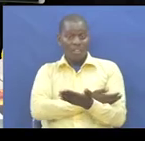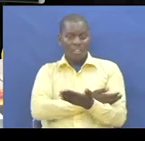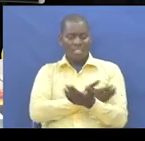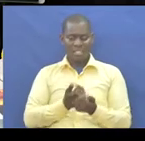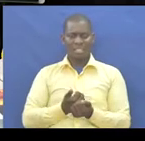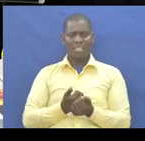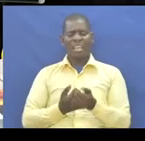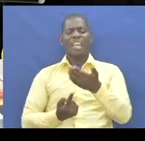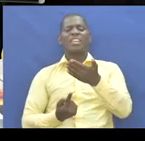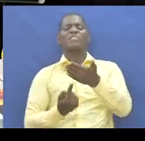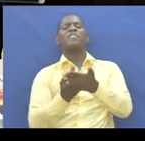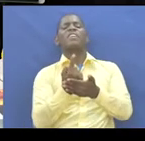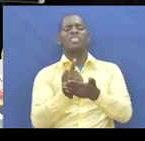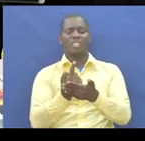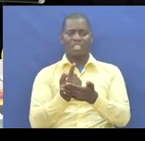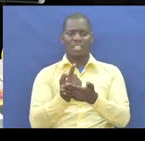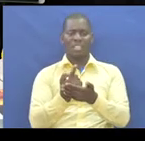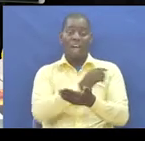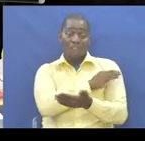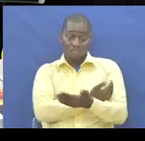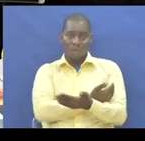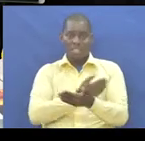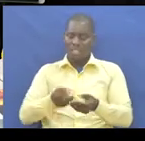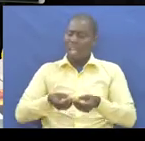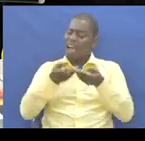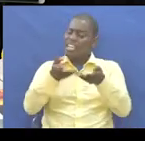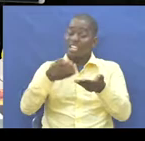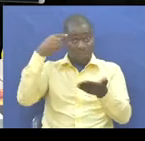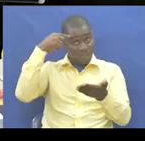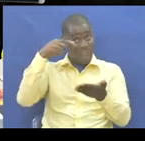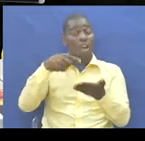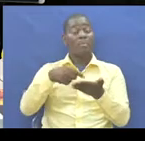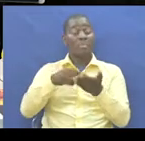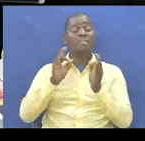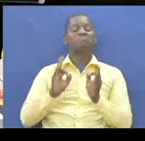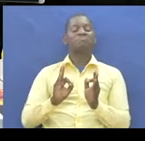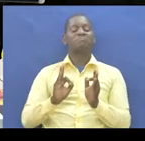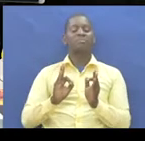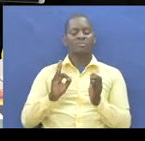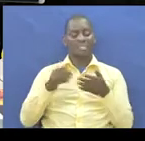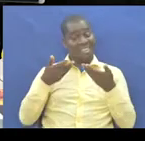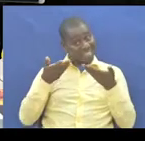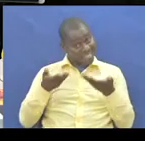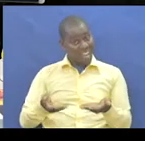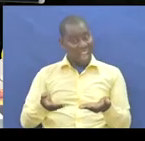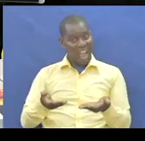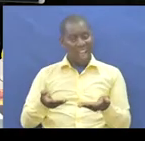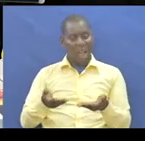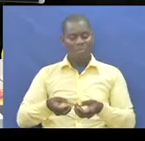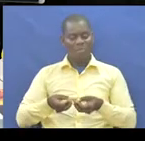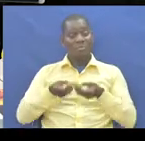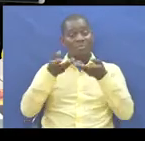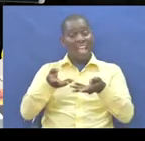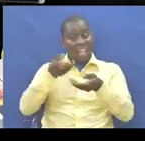have discussed on the concept of force, but also we have tried to see the effects of force, which are the one